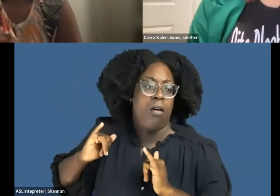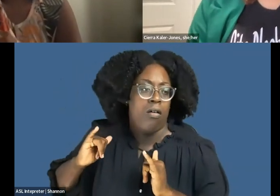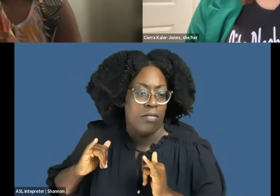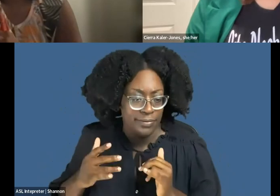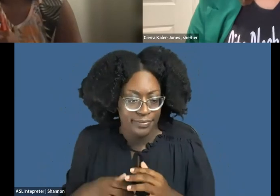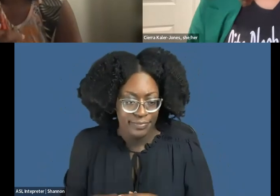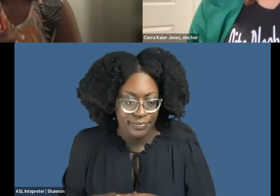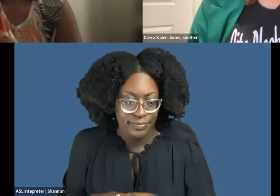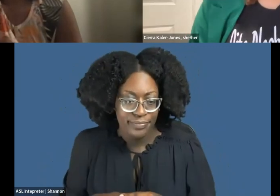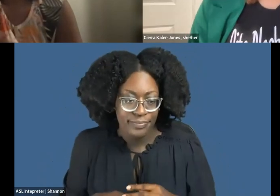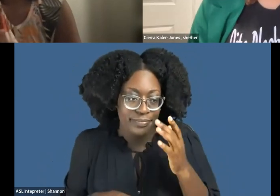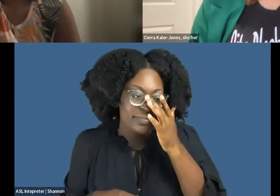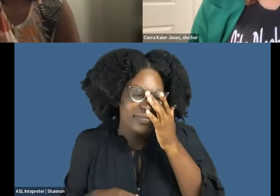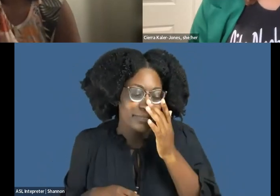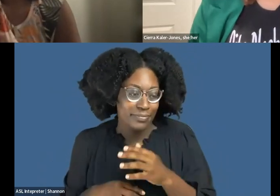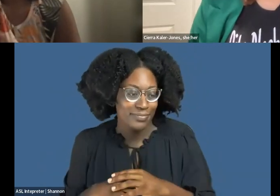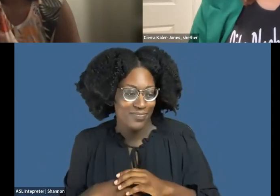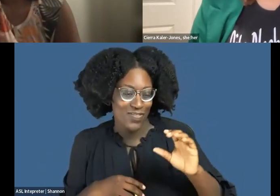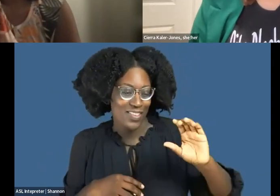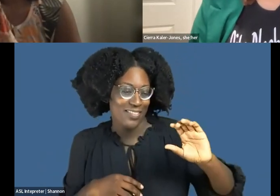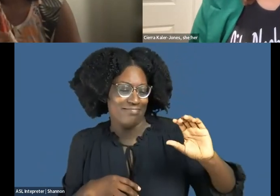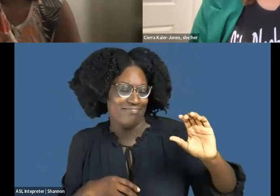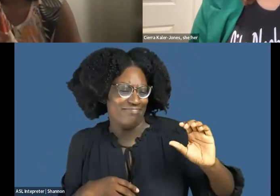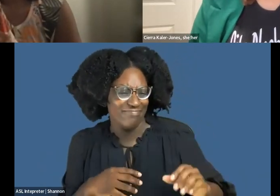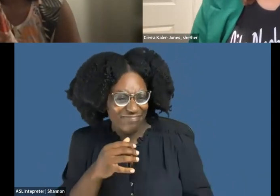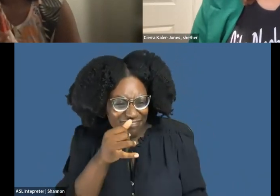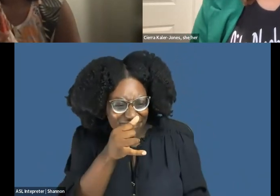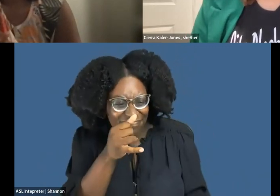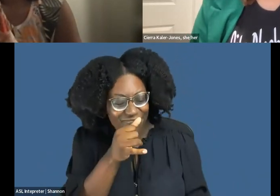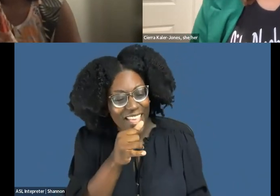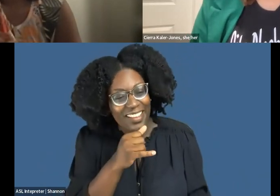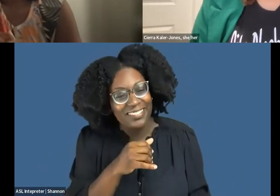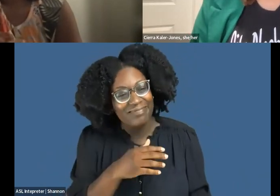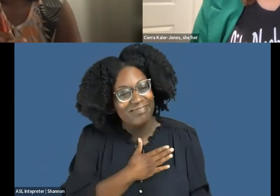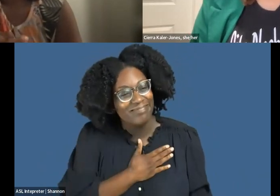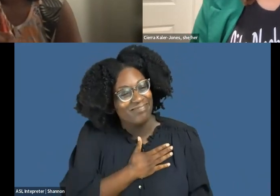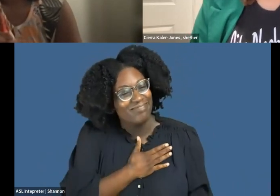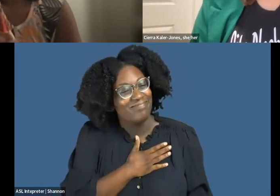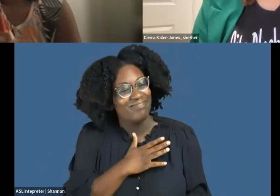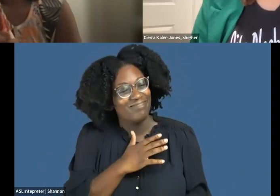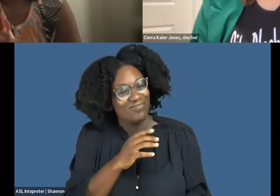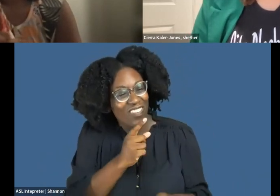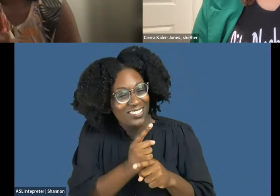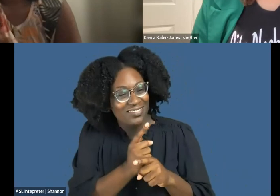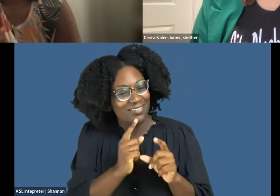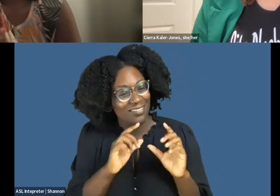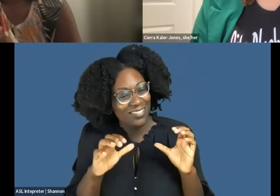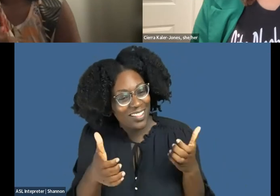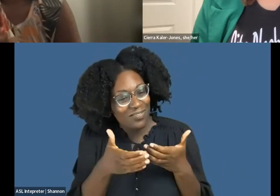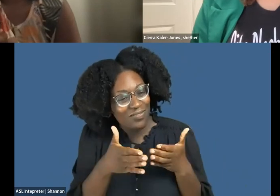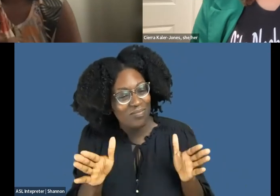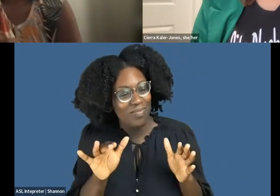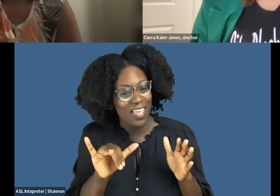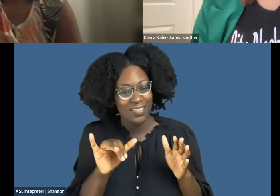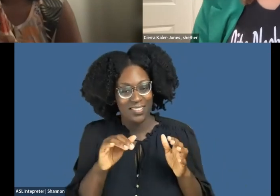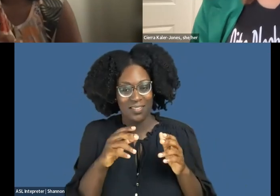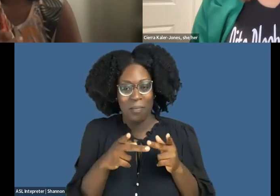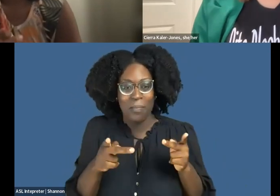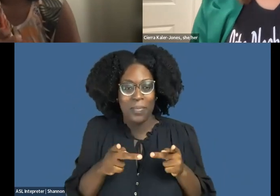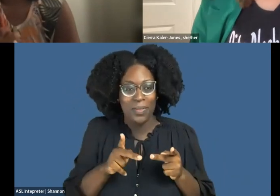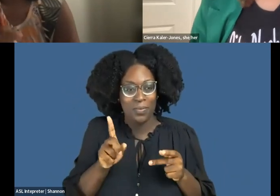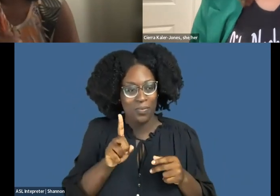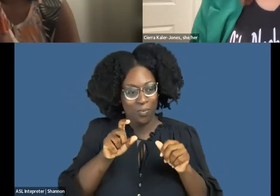That's so moving. Just a reminder of how the classroom is this site of possibility, but a site of action, a site